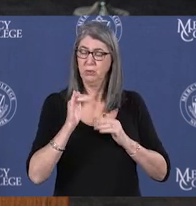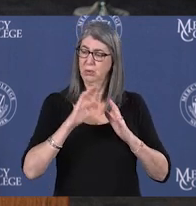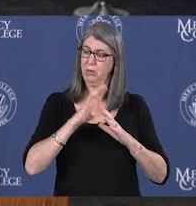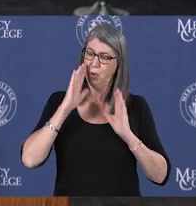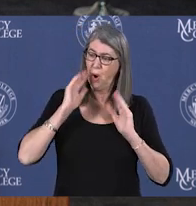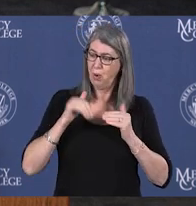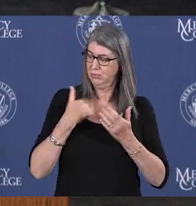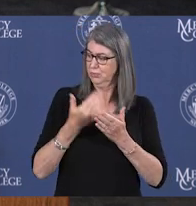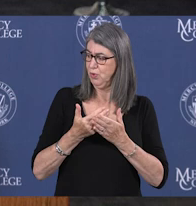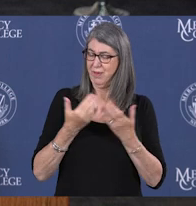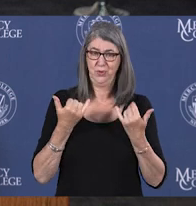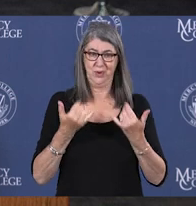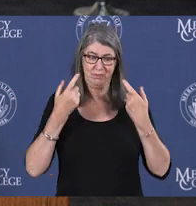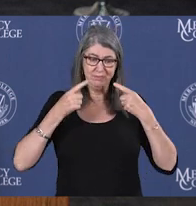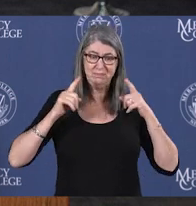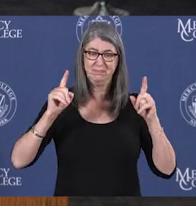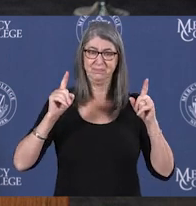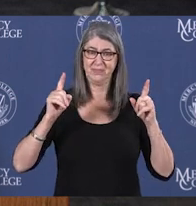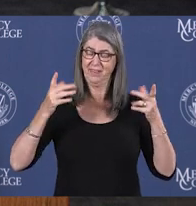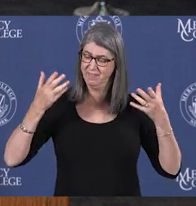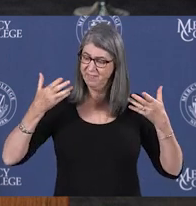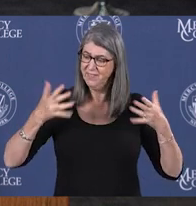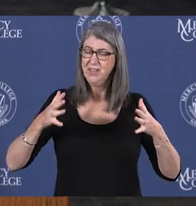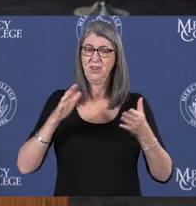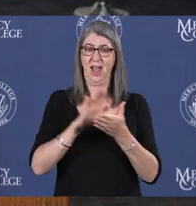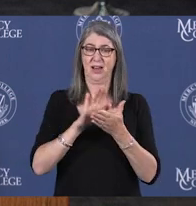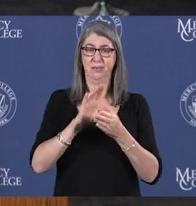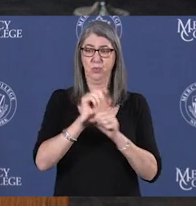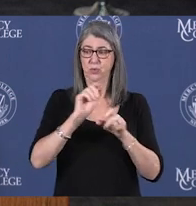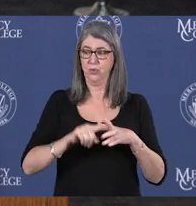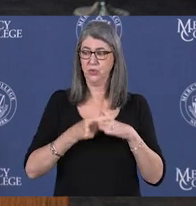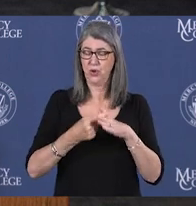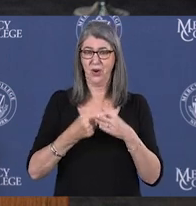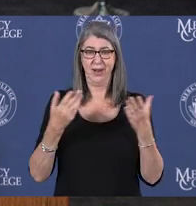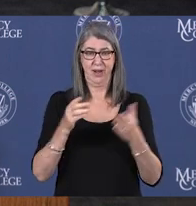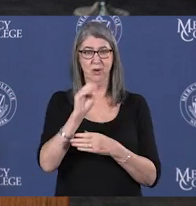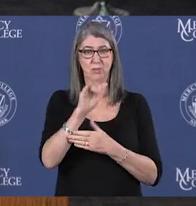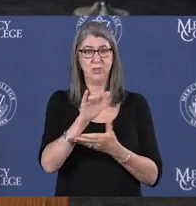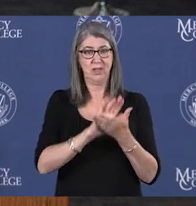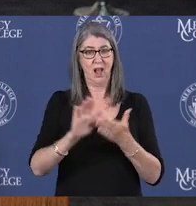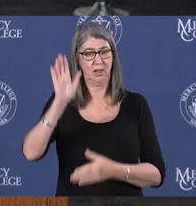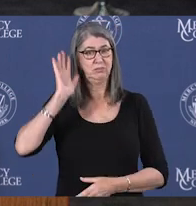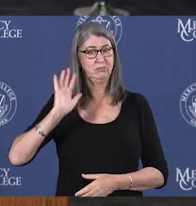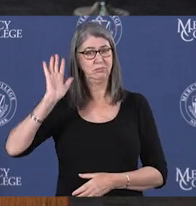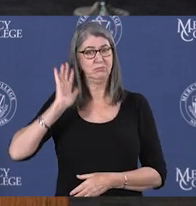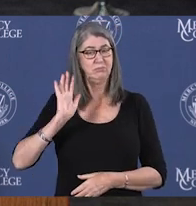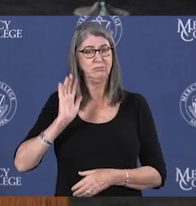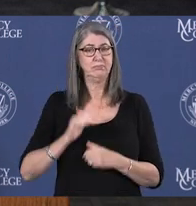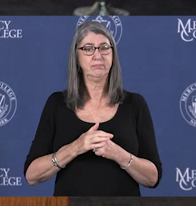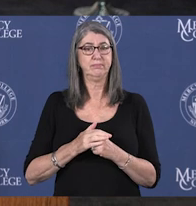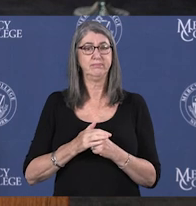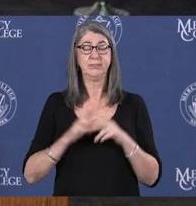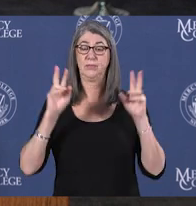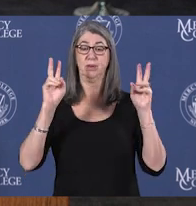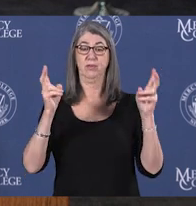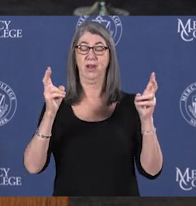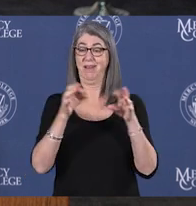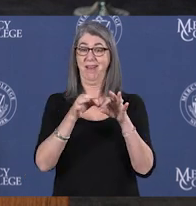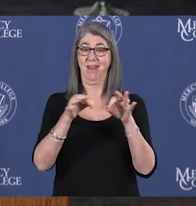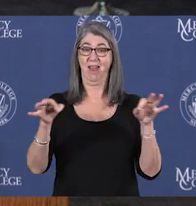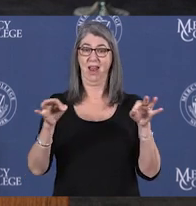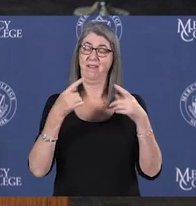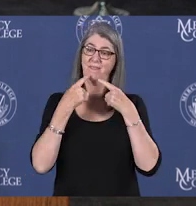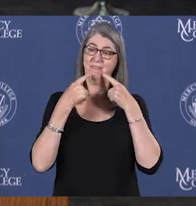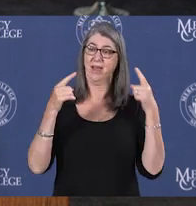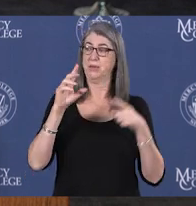hope to make it here today, to the finish line of the academic work you started here at Mercy College. To paraphrase a line in